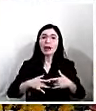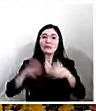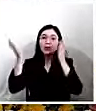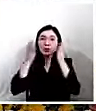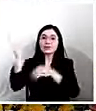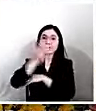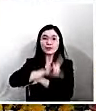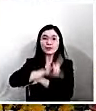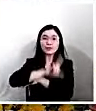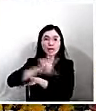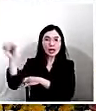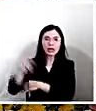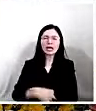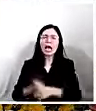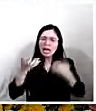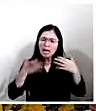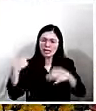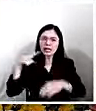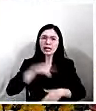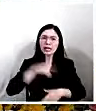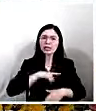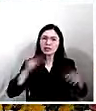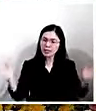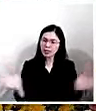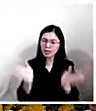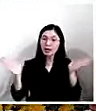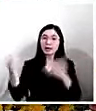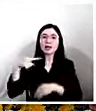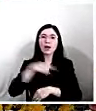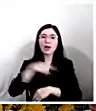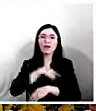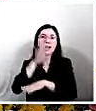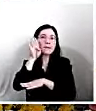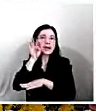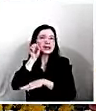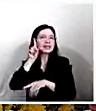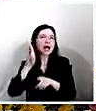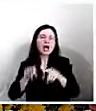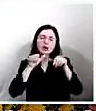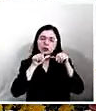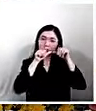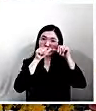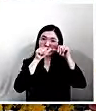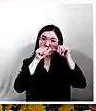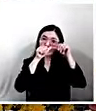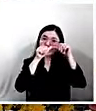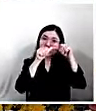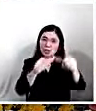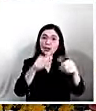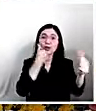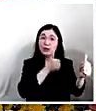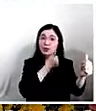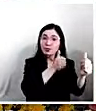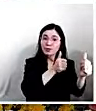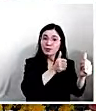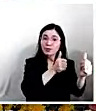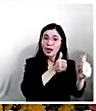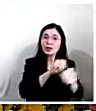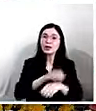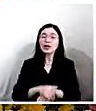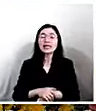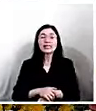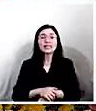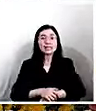us encourage our brothers and sisters to continue to follow the health and safety